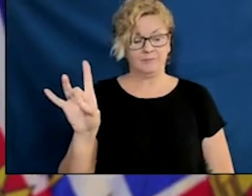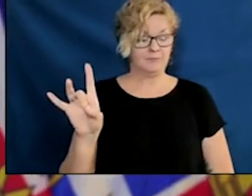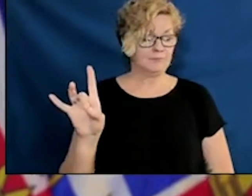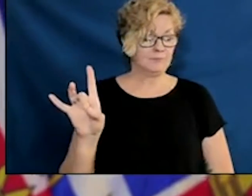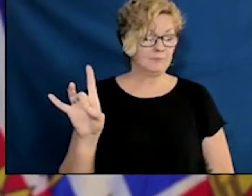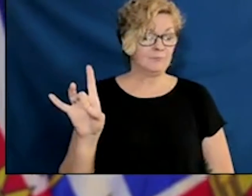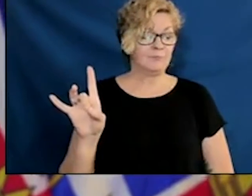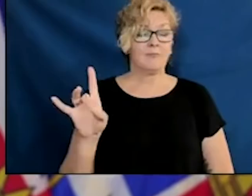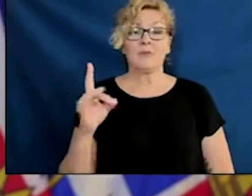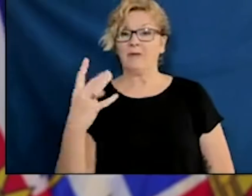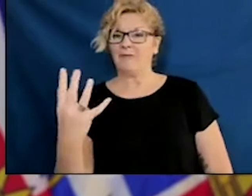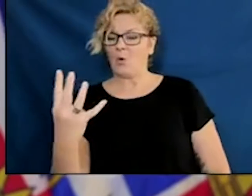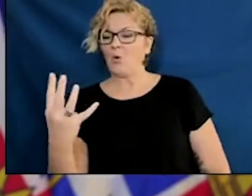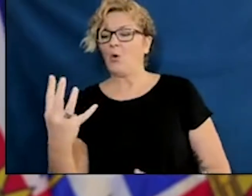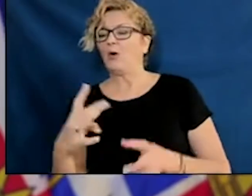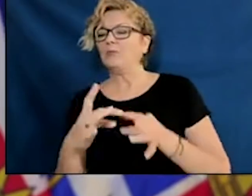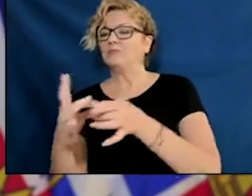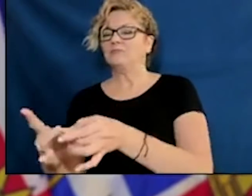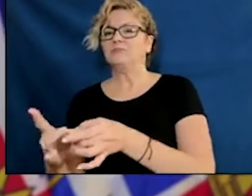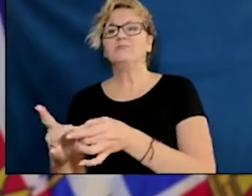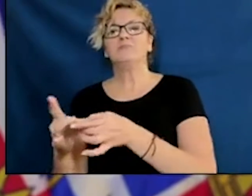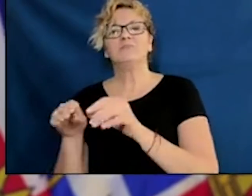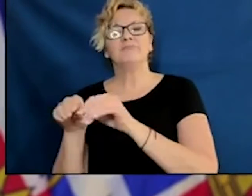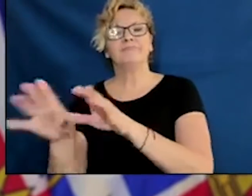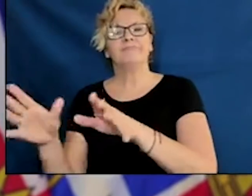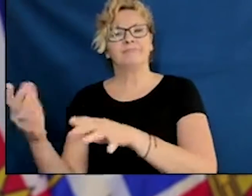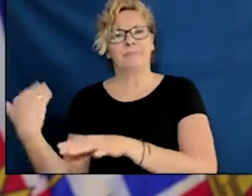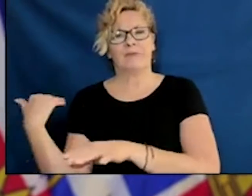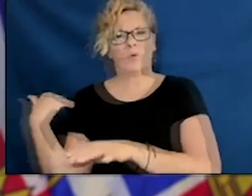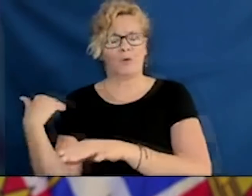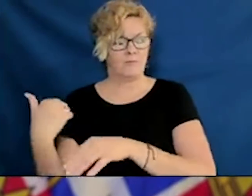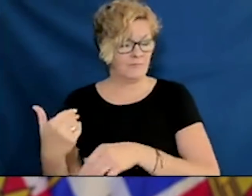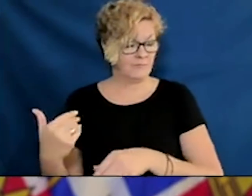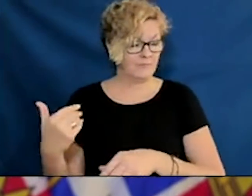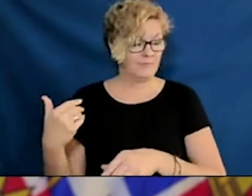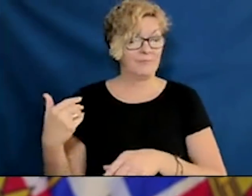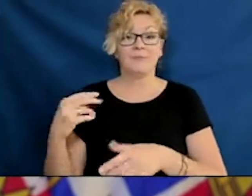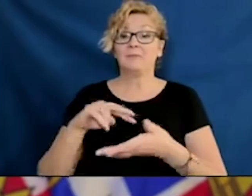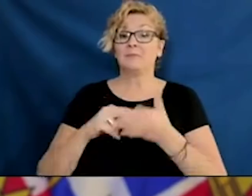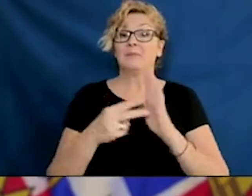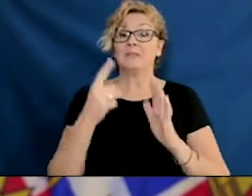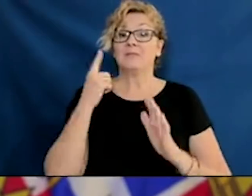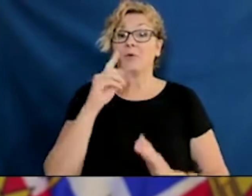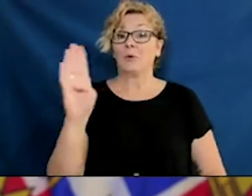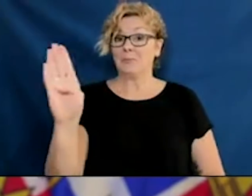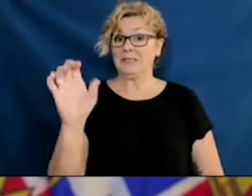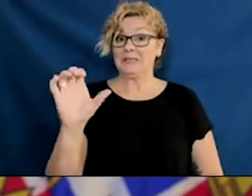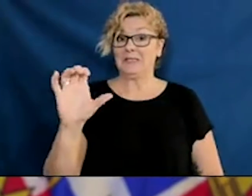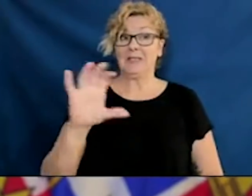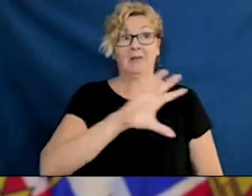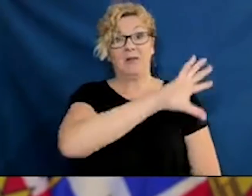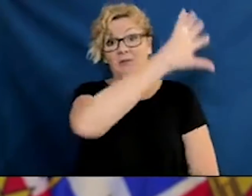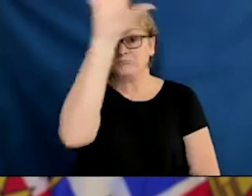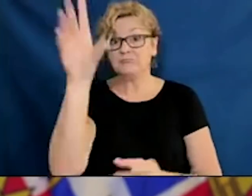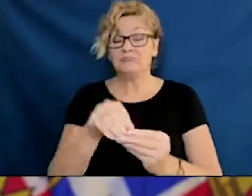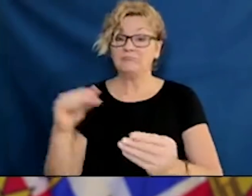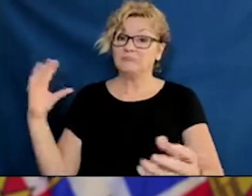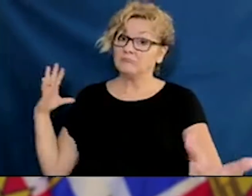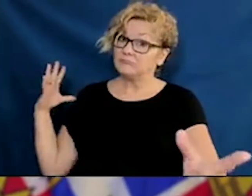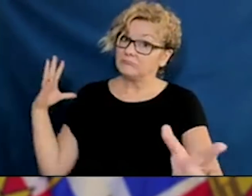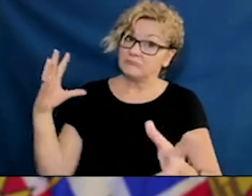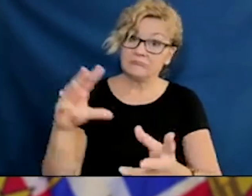weekend, 4 of whom were epidemiologically linked, bringing our total number of people who have been diagnosed with COVID-19